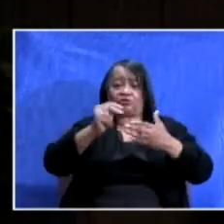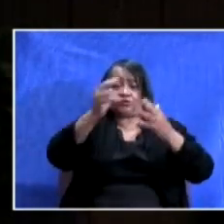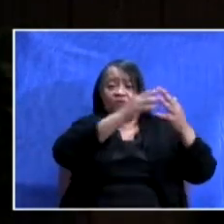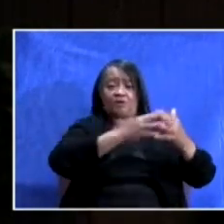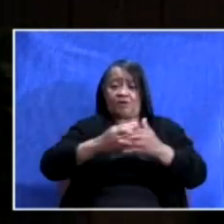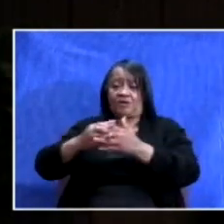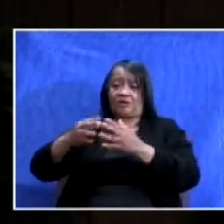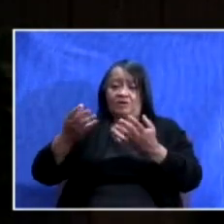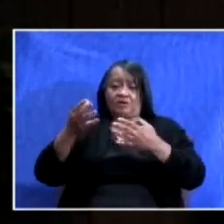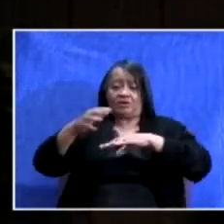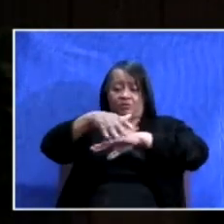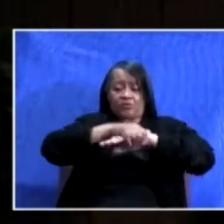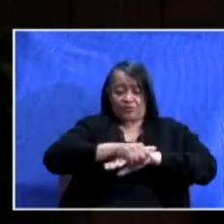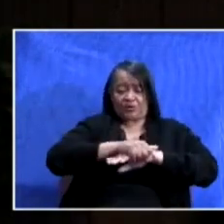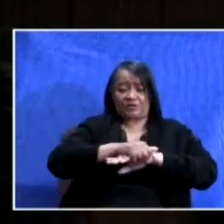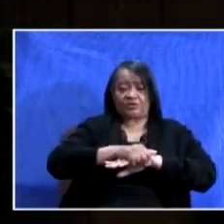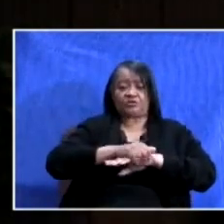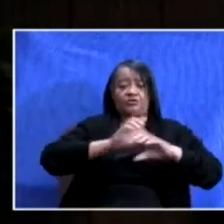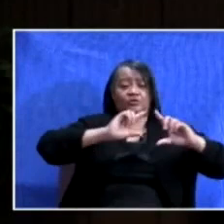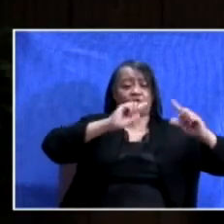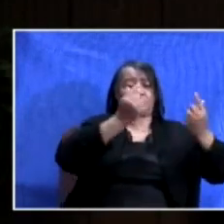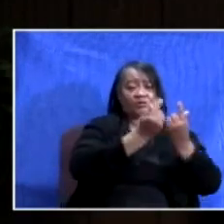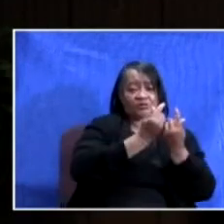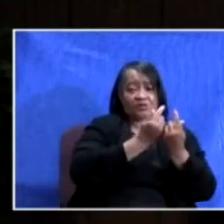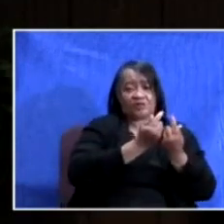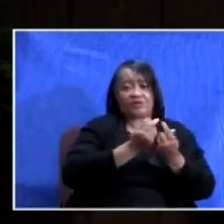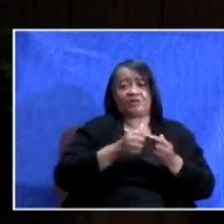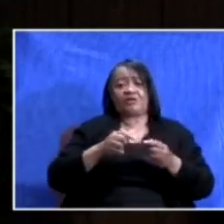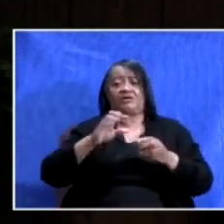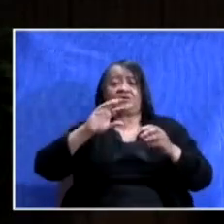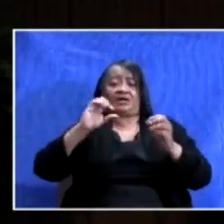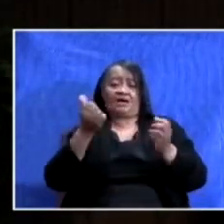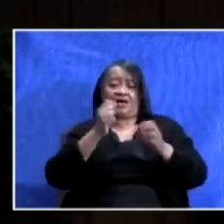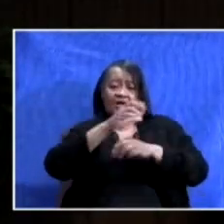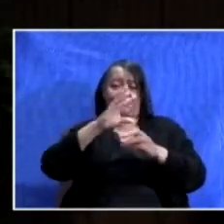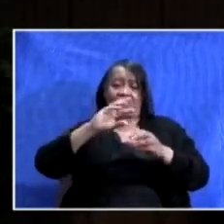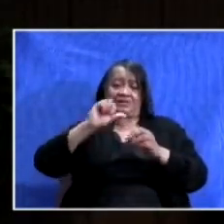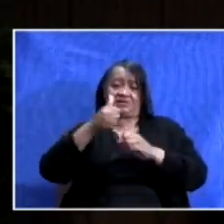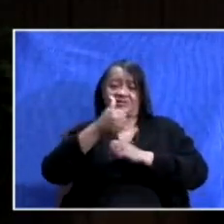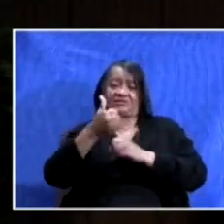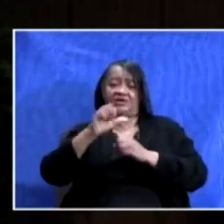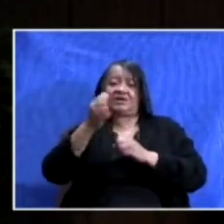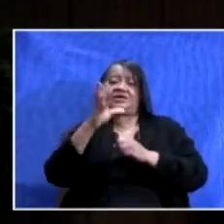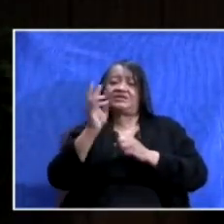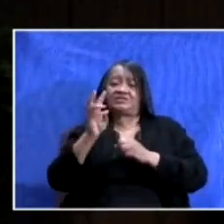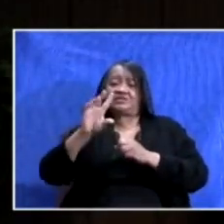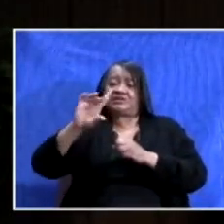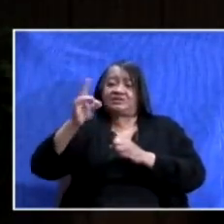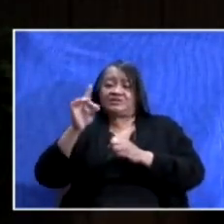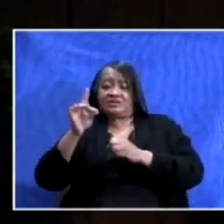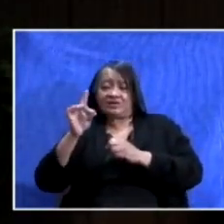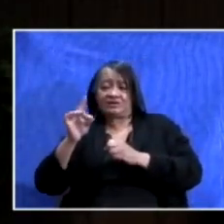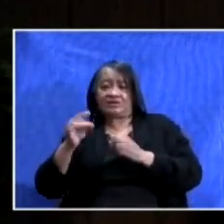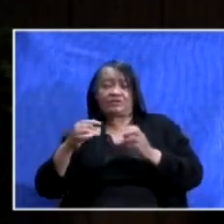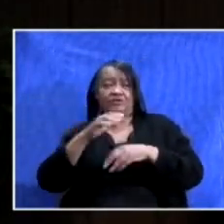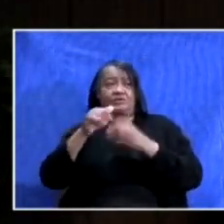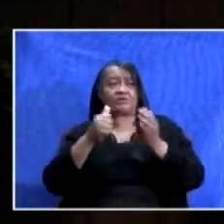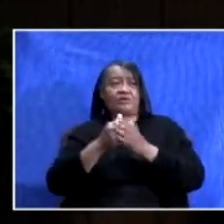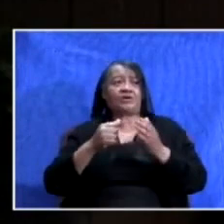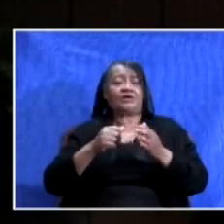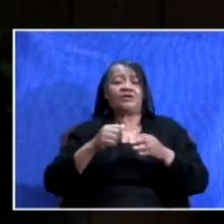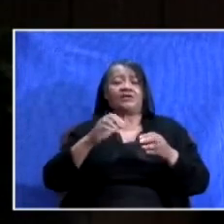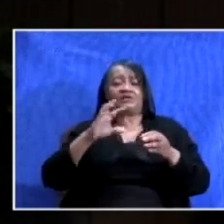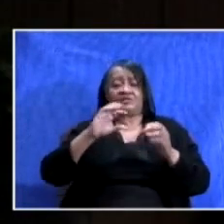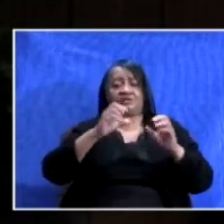British colony, Angela, in 1619. So there's something called, you know, Nicole Hannah Jones